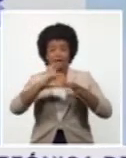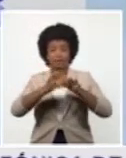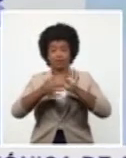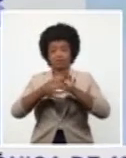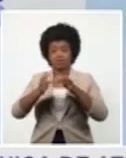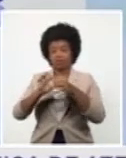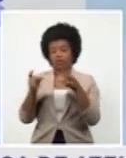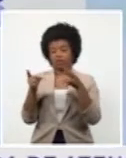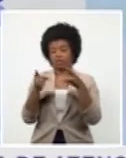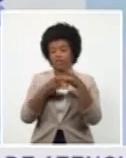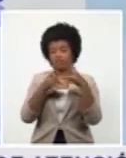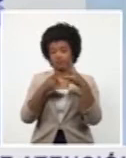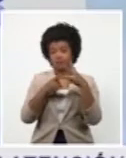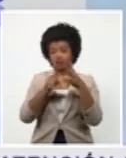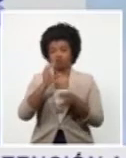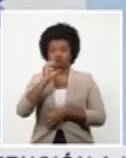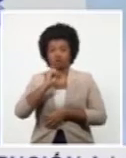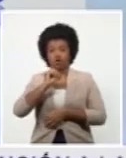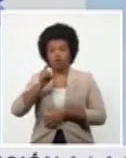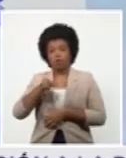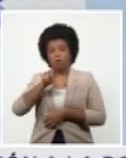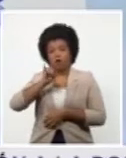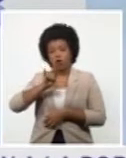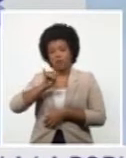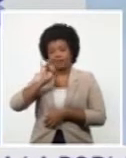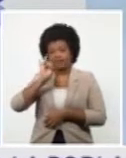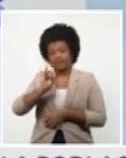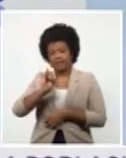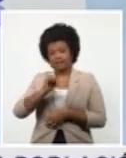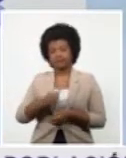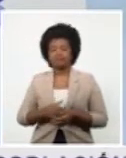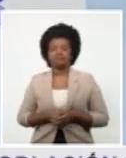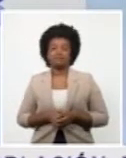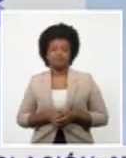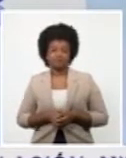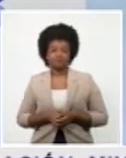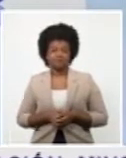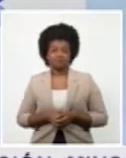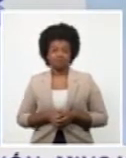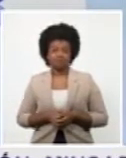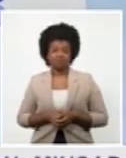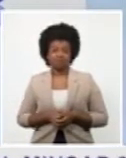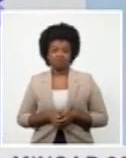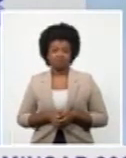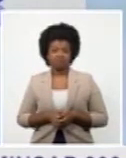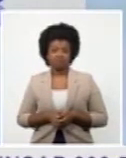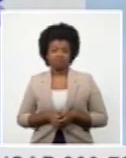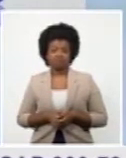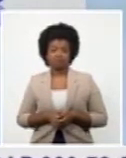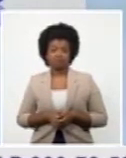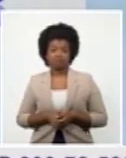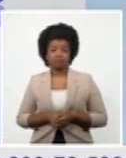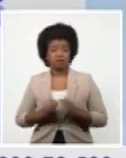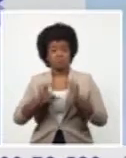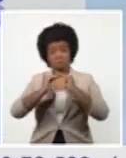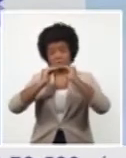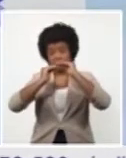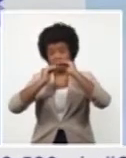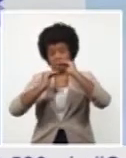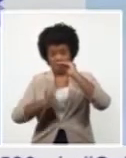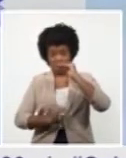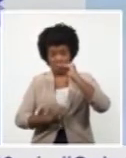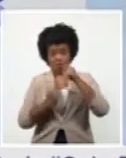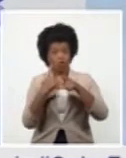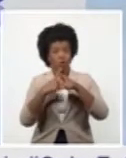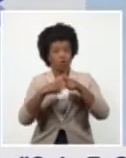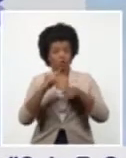8.57% per 100,000 inhabitants. Matanzas in second place with 3.61. Artemisa in third